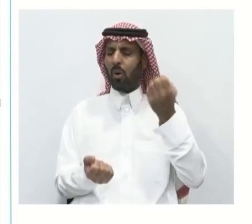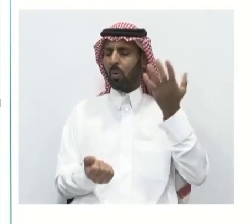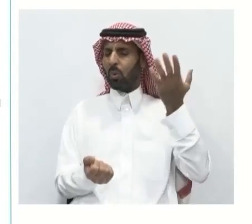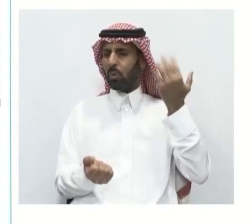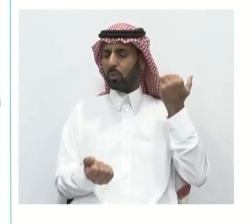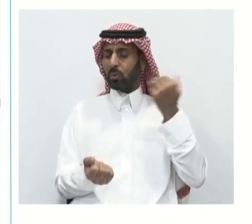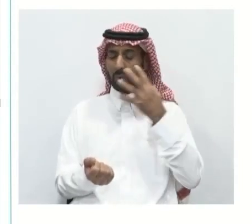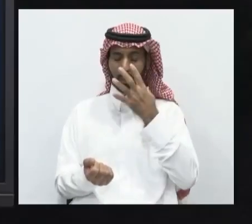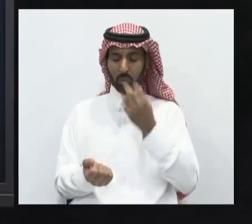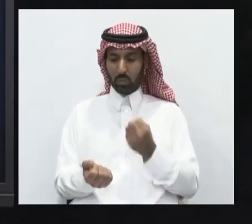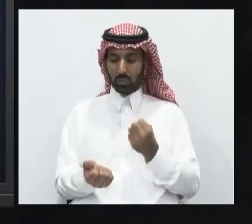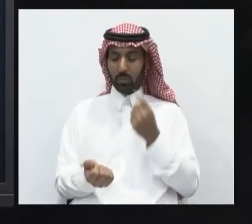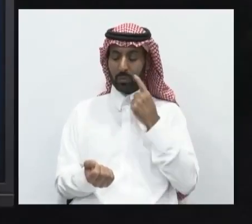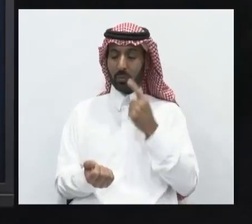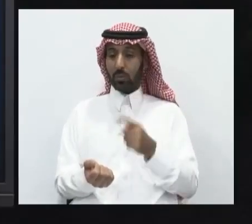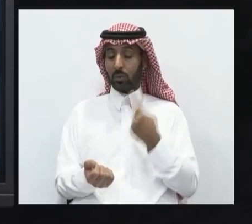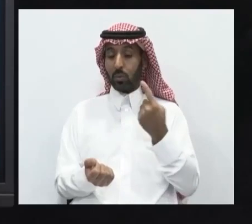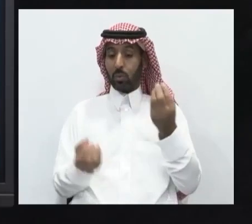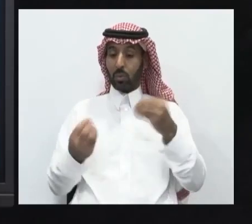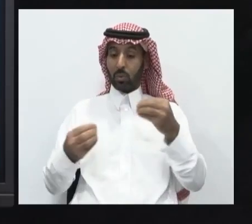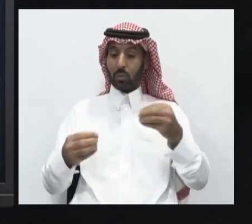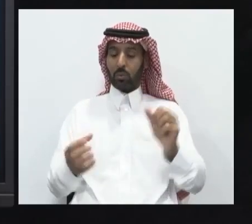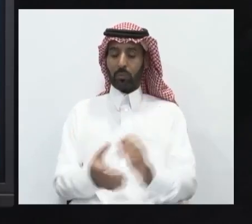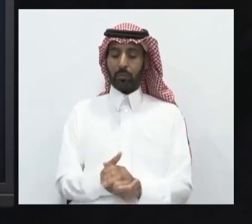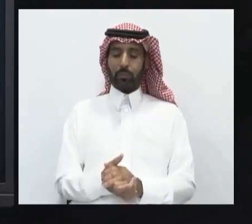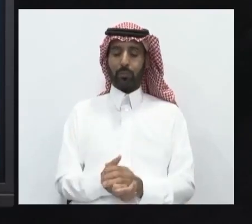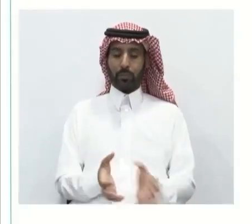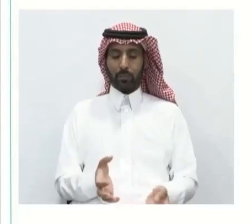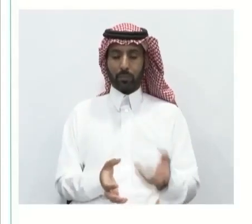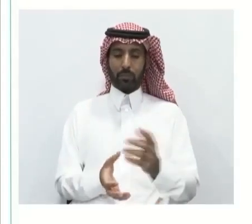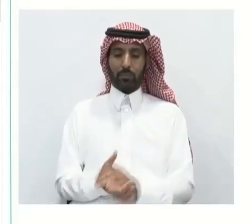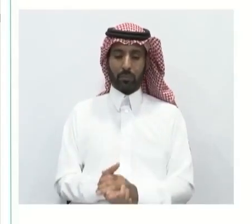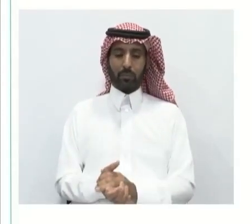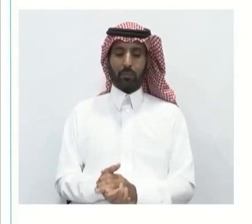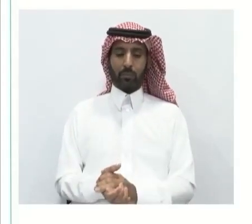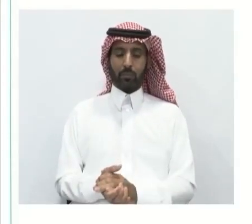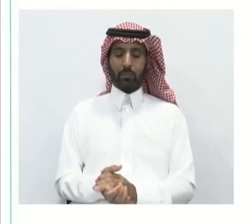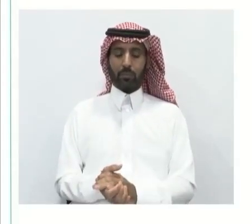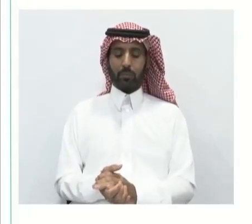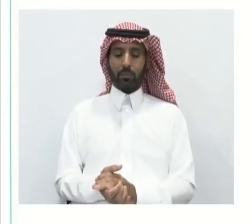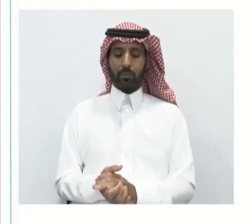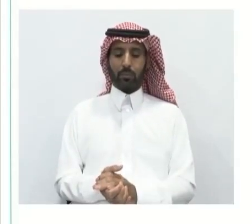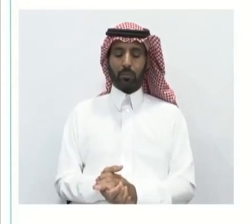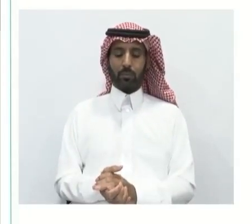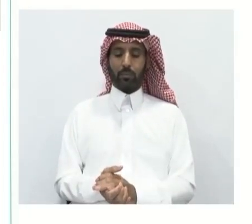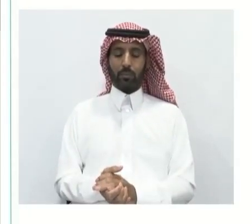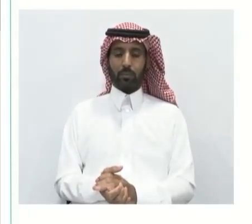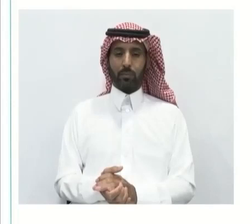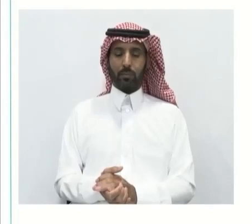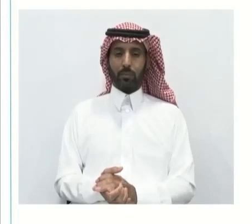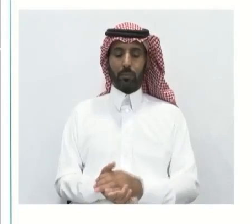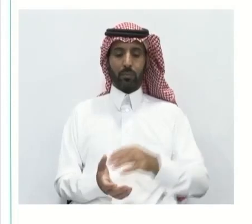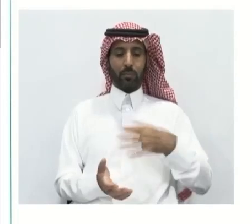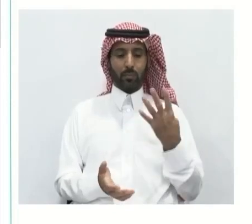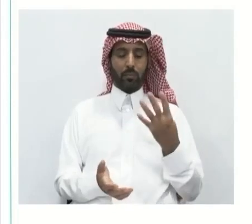And when you say the oldest, this means there are others. This implies there are others. What about number